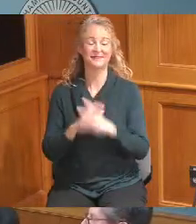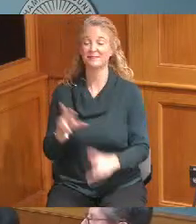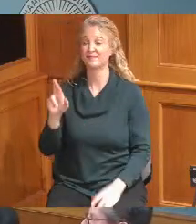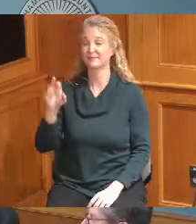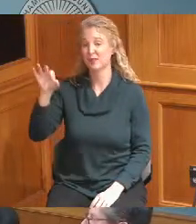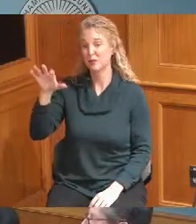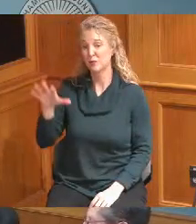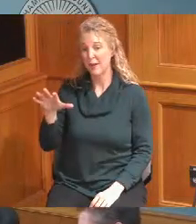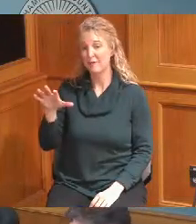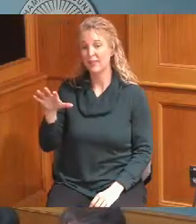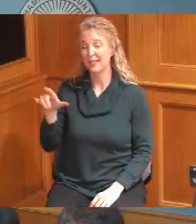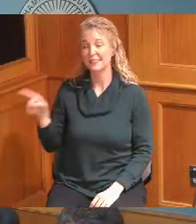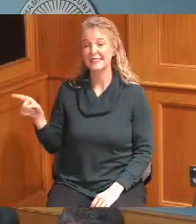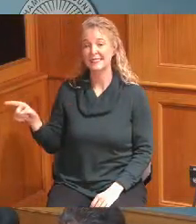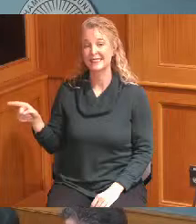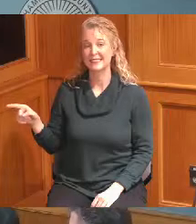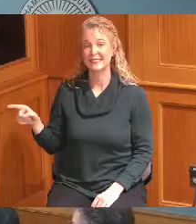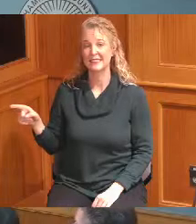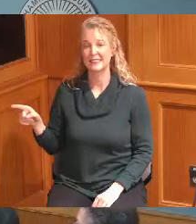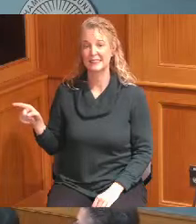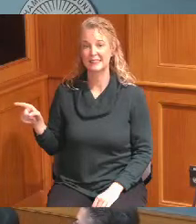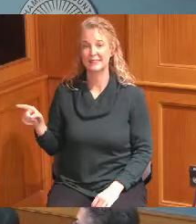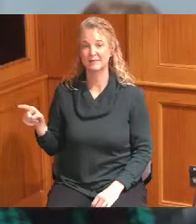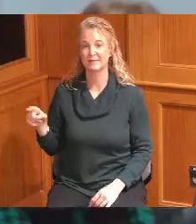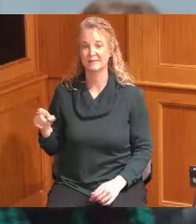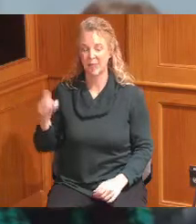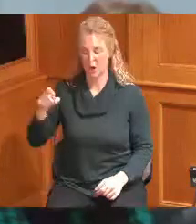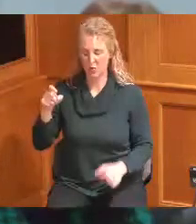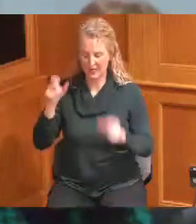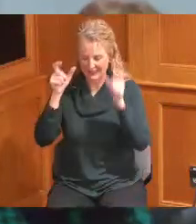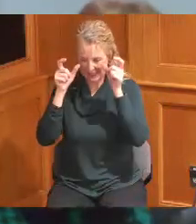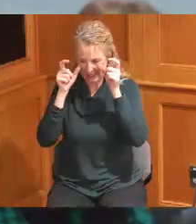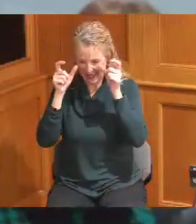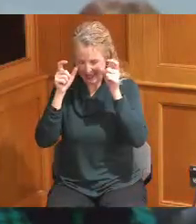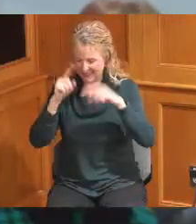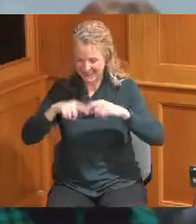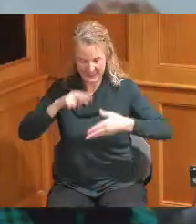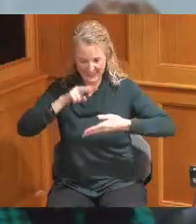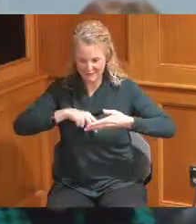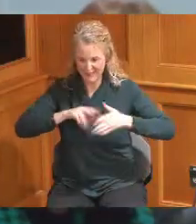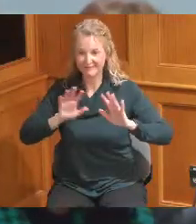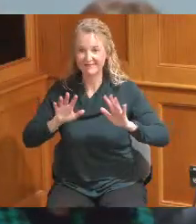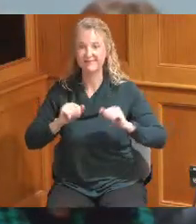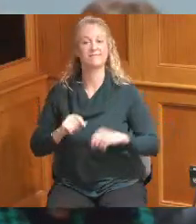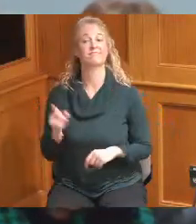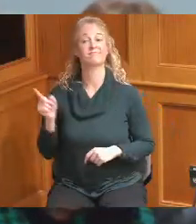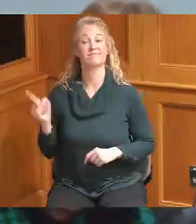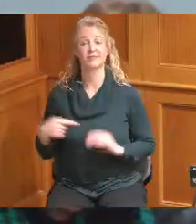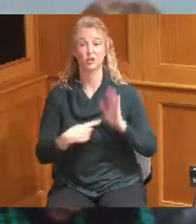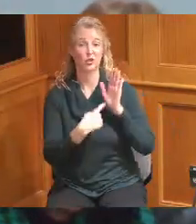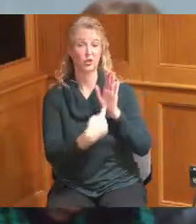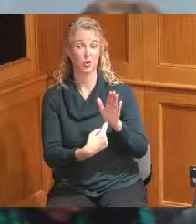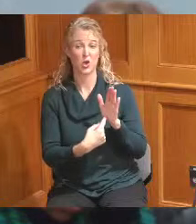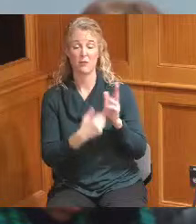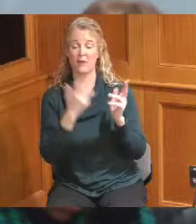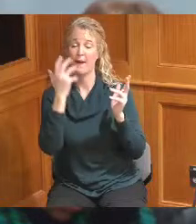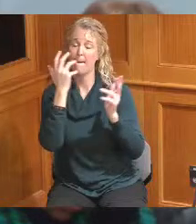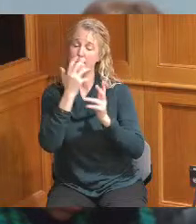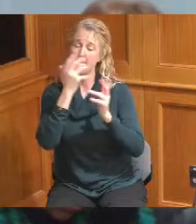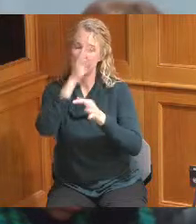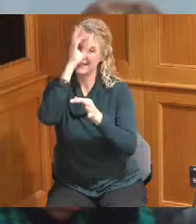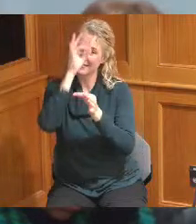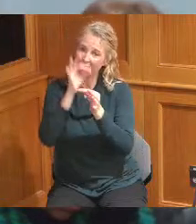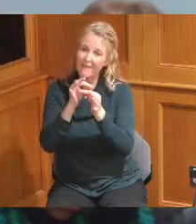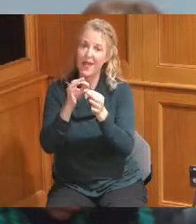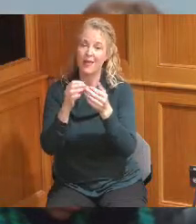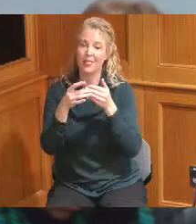Reverend Dr. Donald Jones, Sr., these glasses on because I really can't see, has demonstrated extraordinary faith,